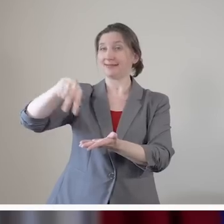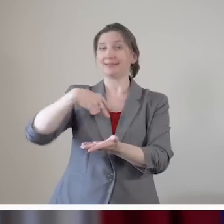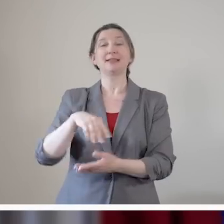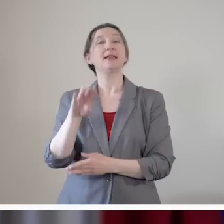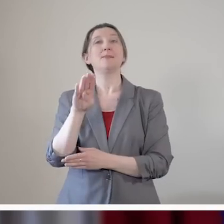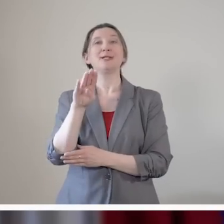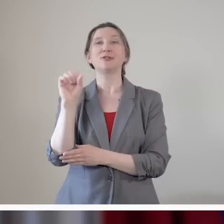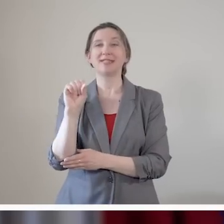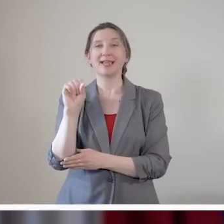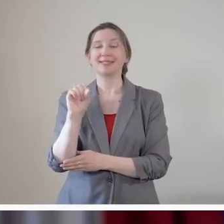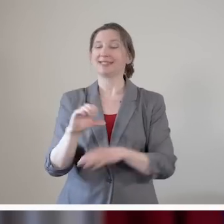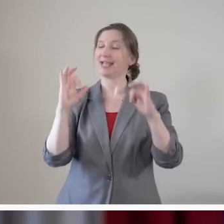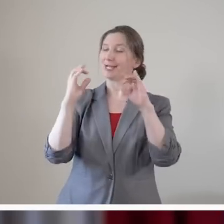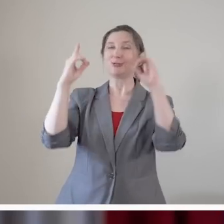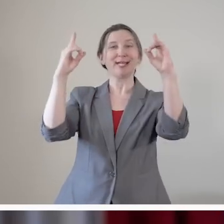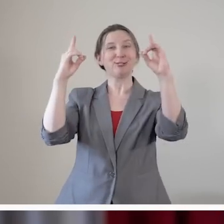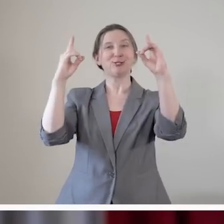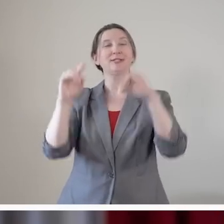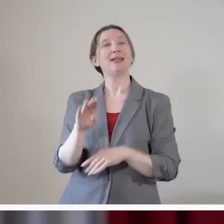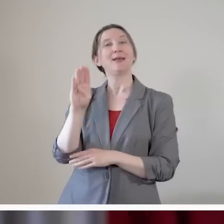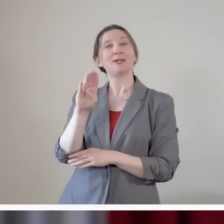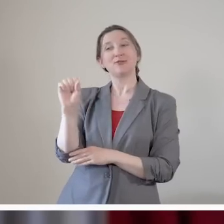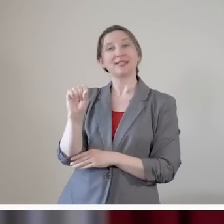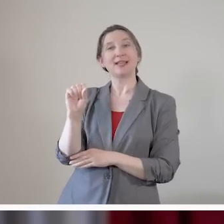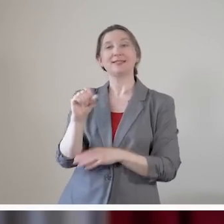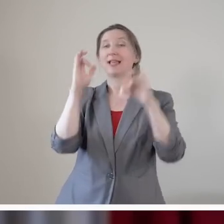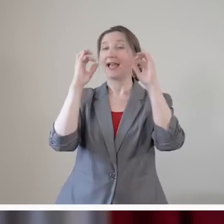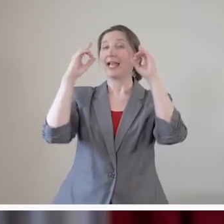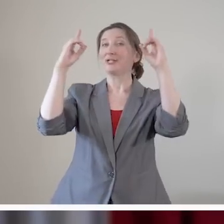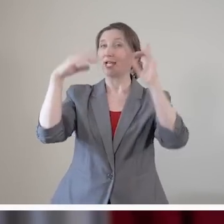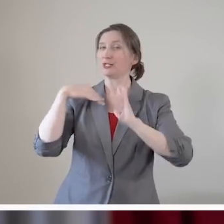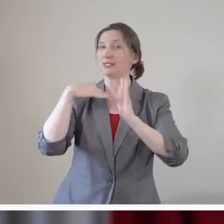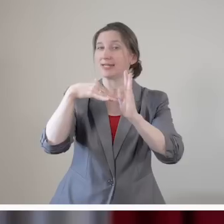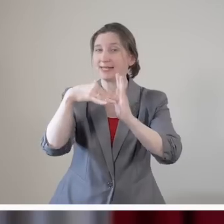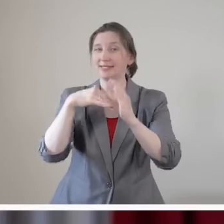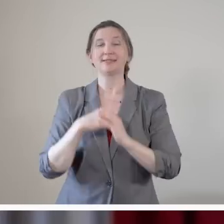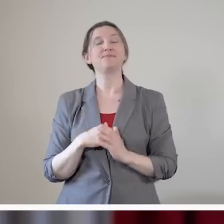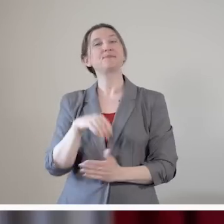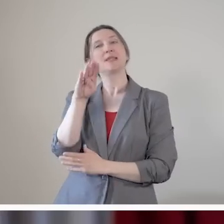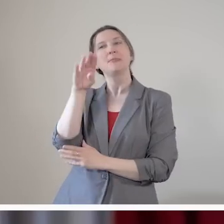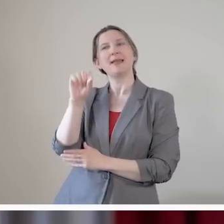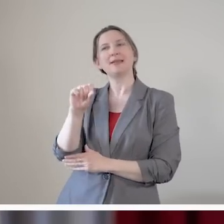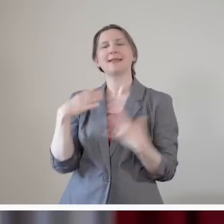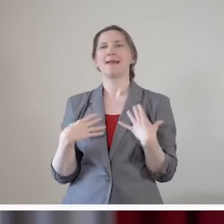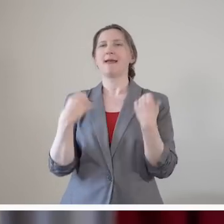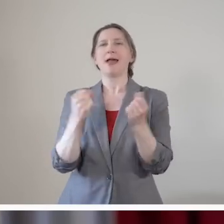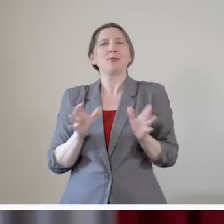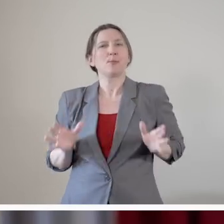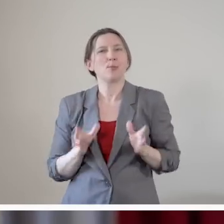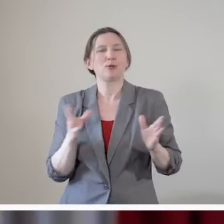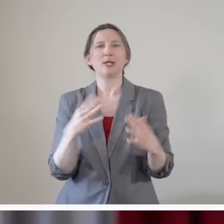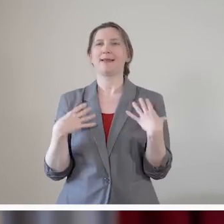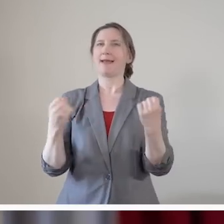Dance, Bachelor of Science, Education, Bachelor of Science, Education Studies, Bachelor of